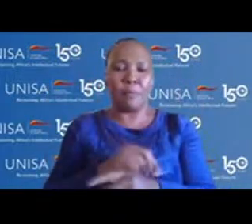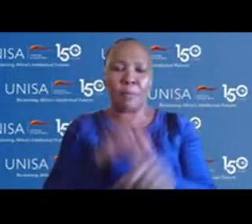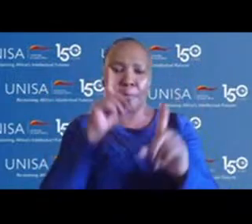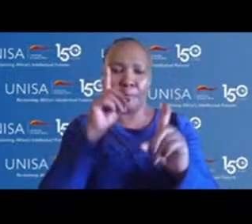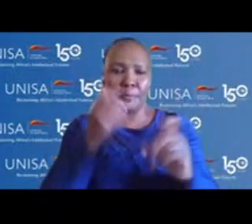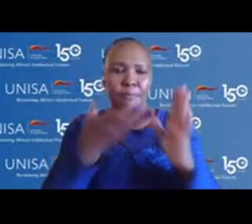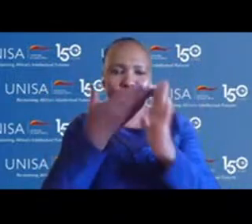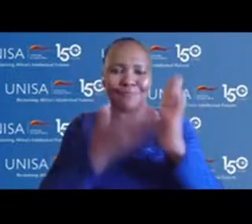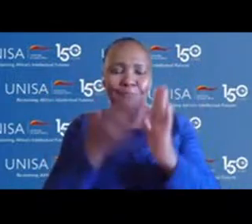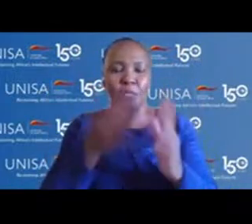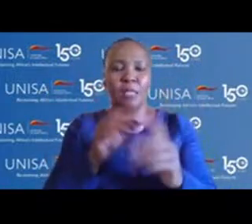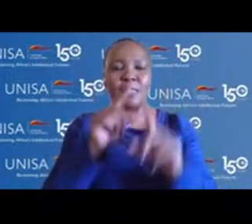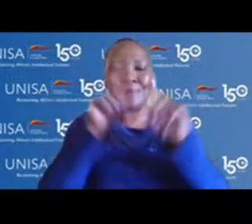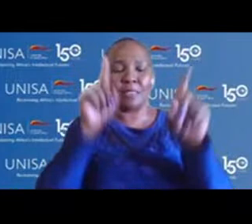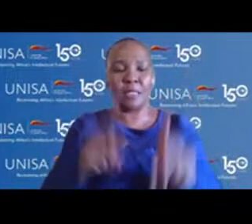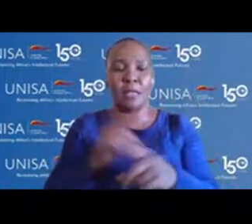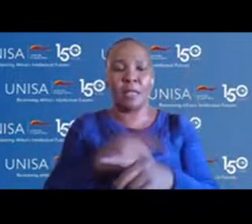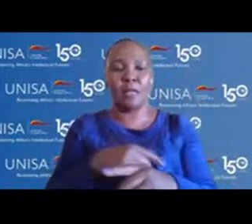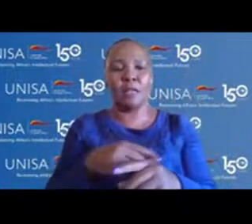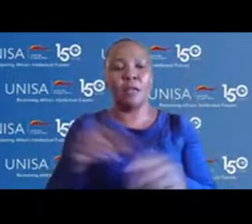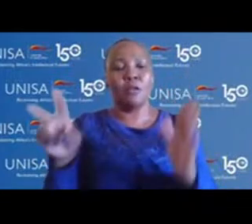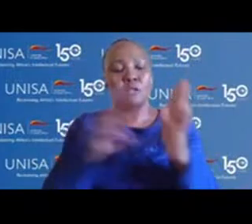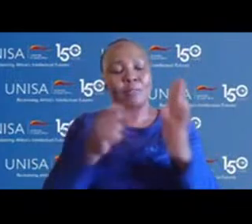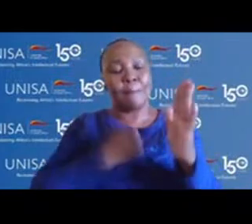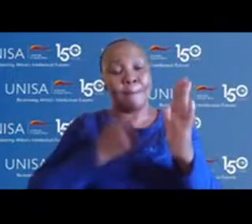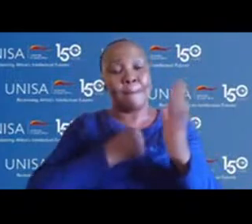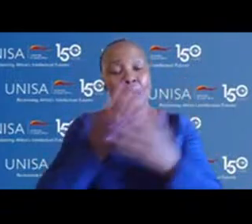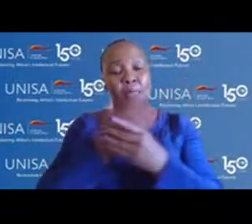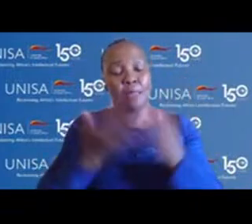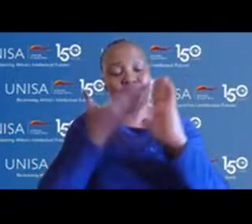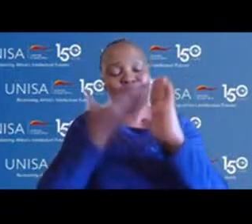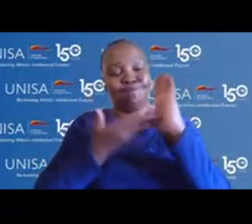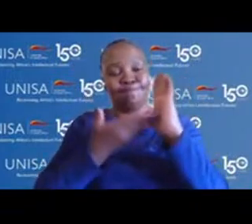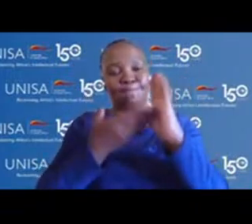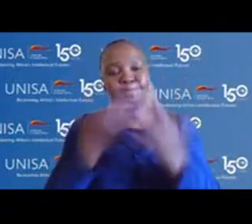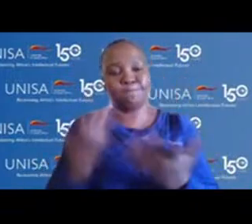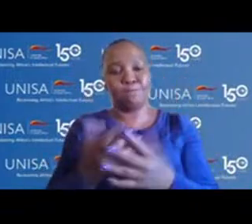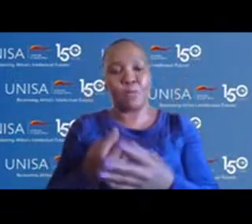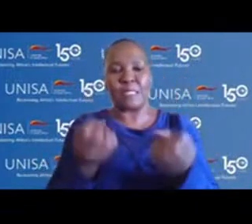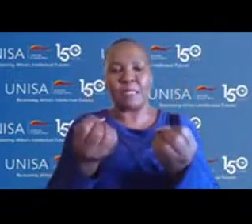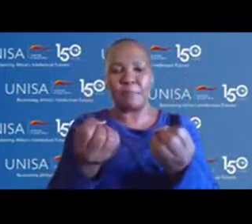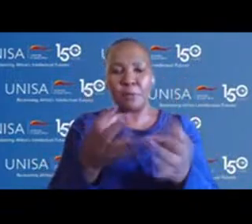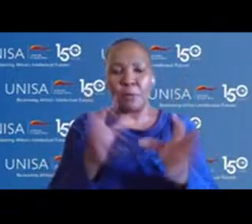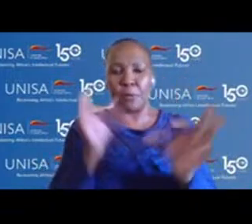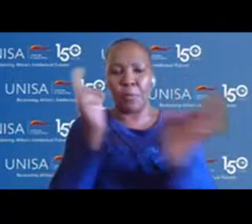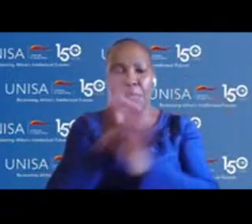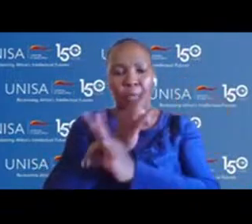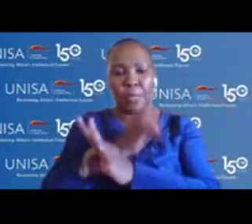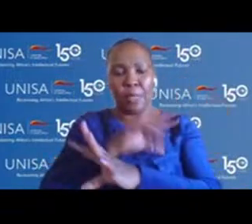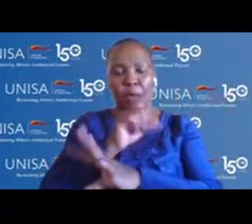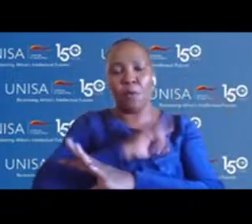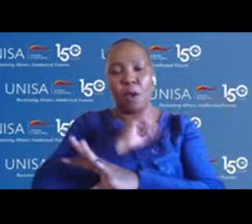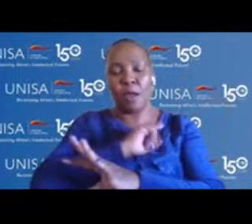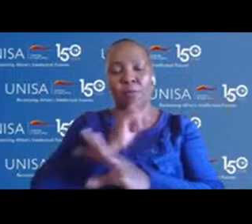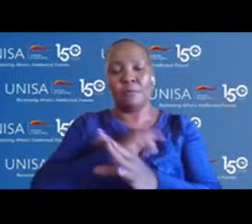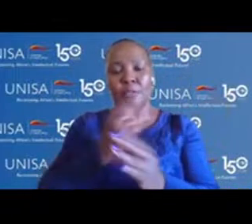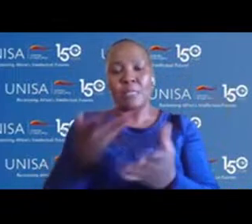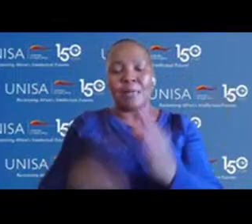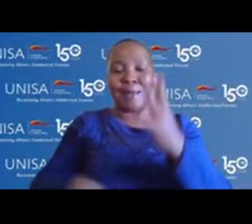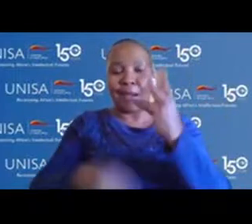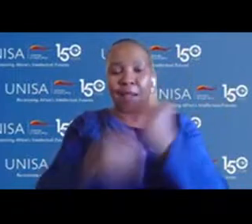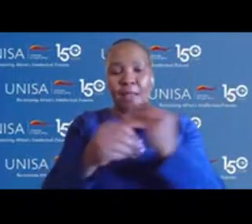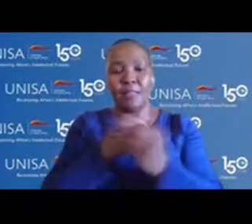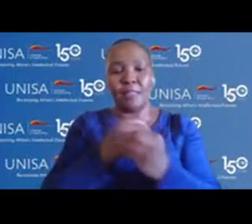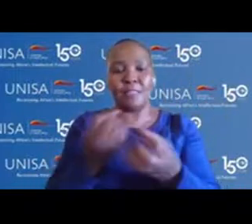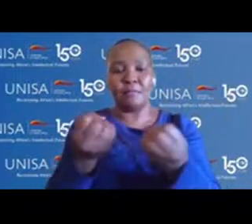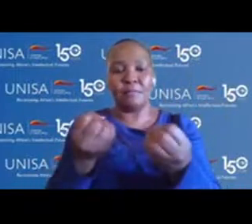evidence. You can see there's my file. And it hasn't submitted yet because I can still edit the submission. So I can also